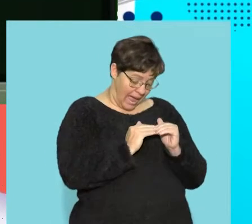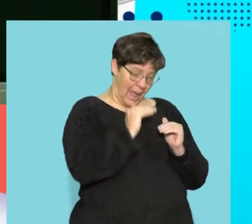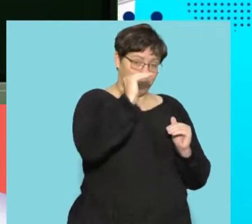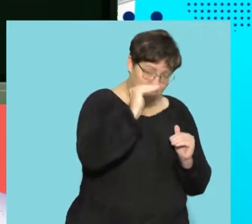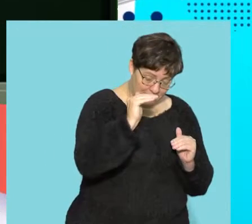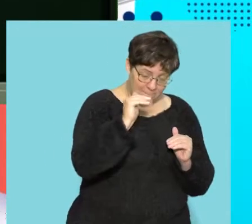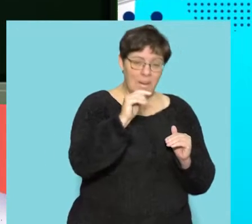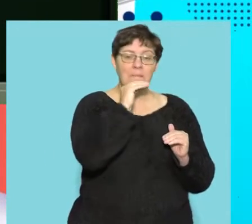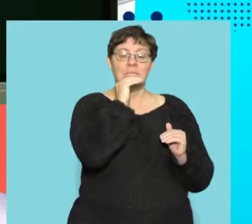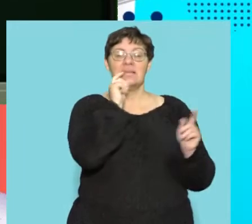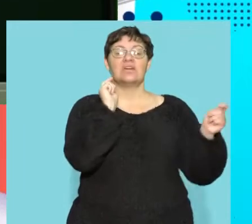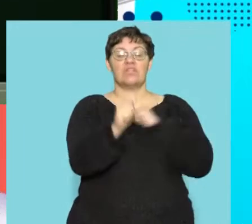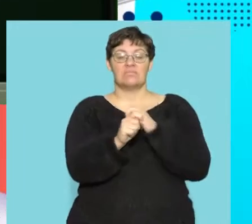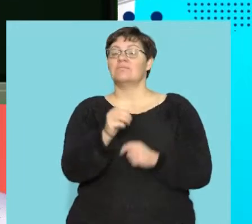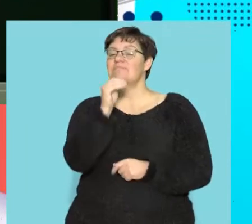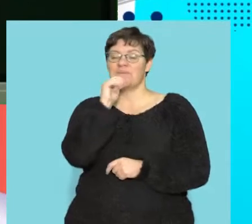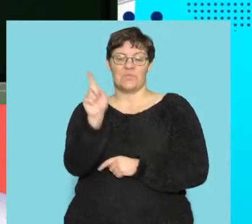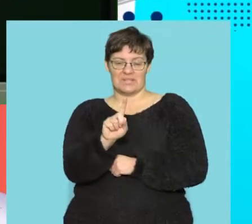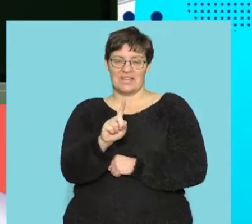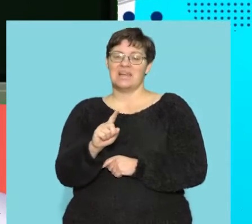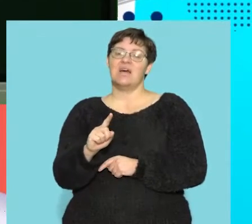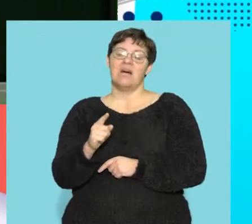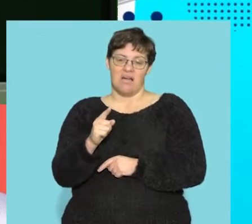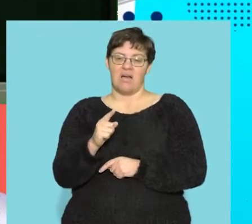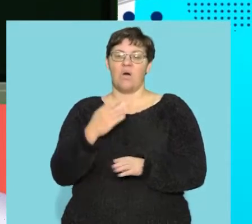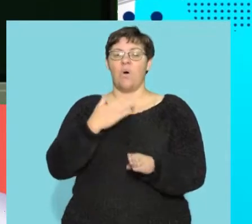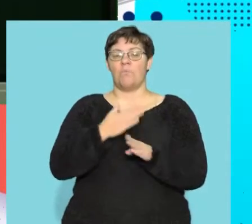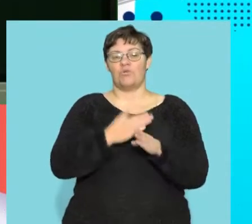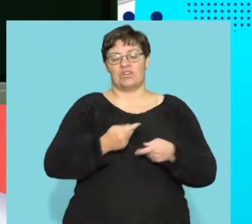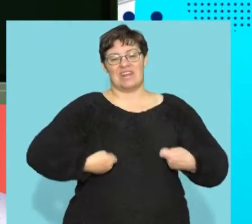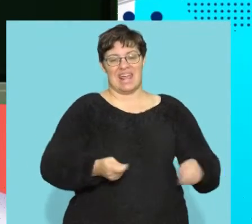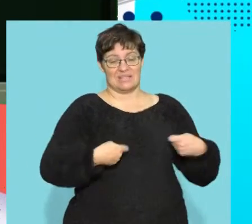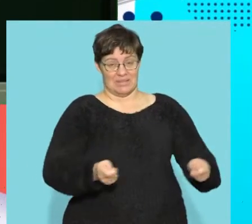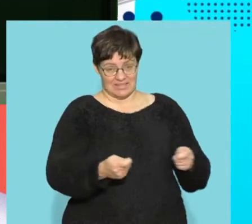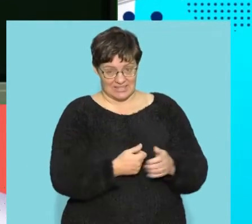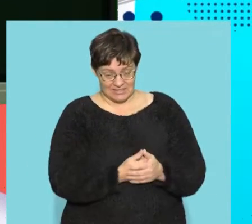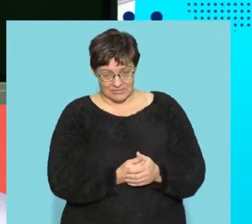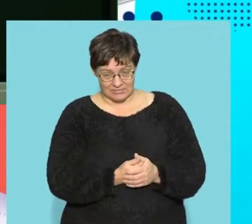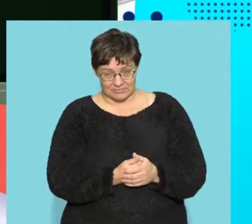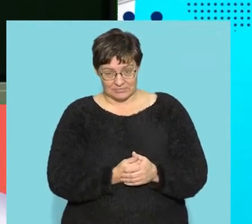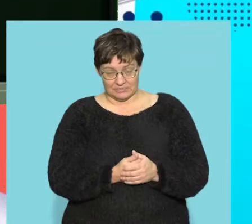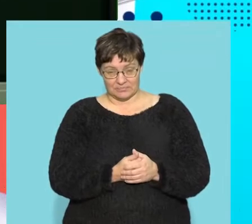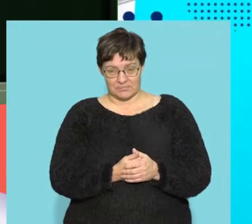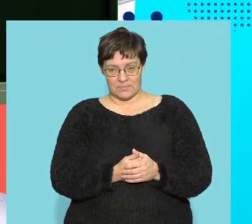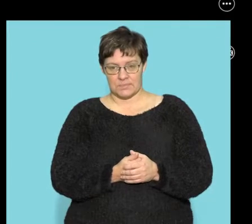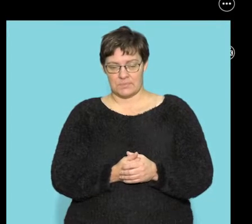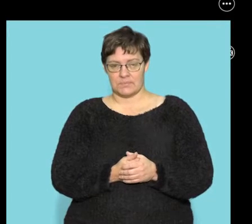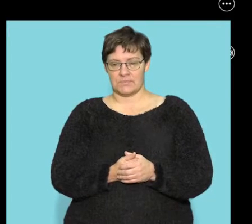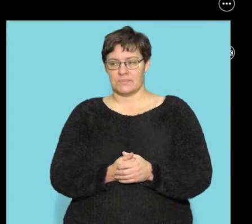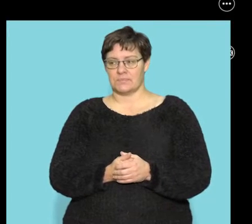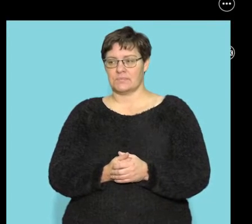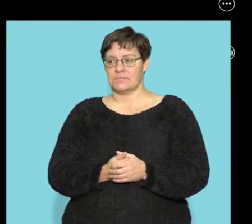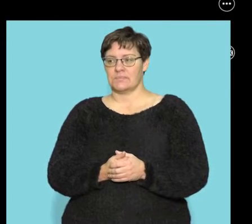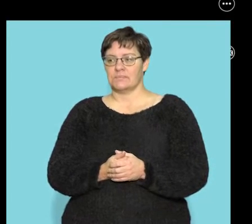my provision for bad debts adjustment would appear under operating expenses. Okay, so there